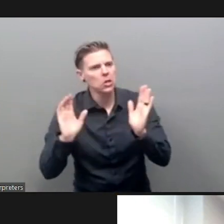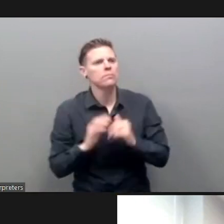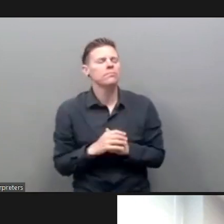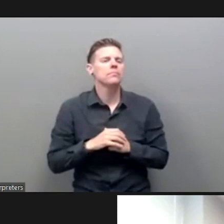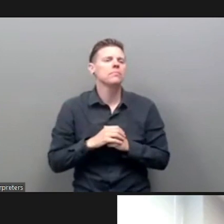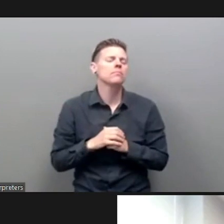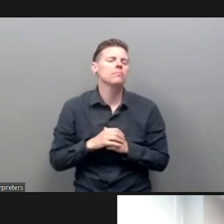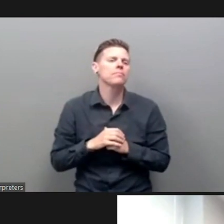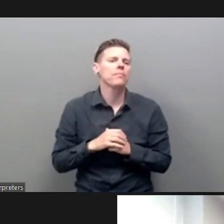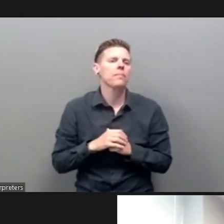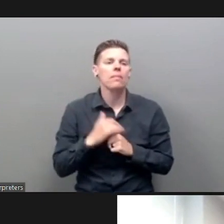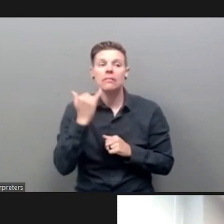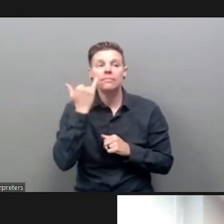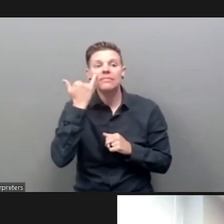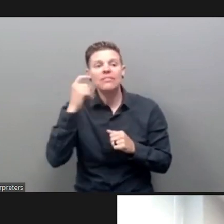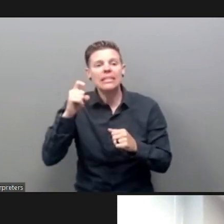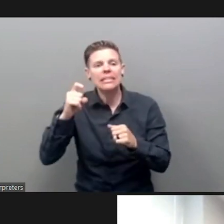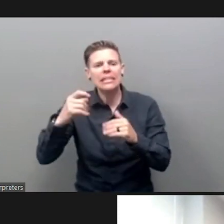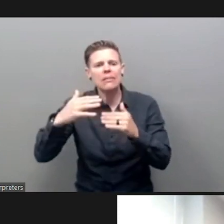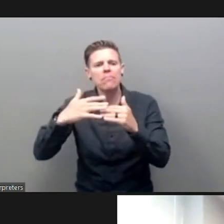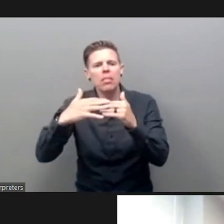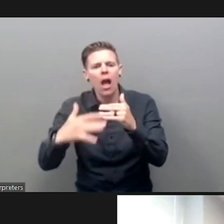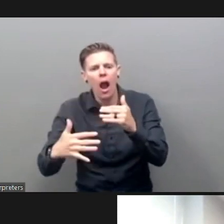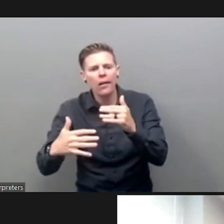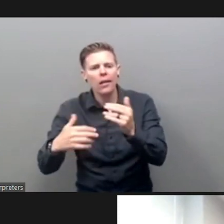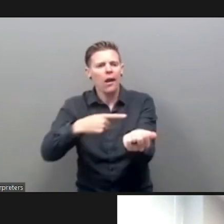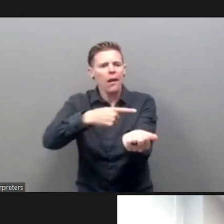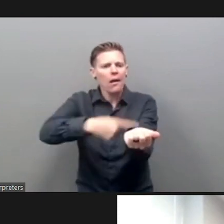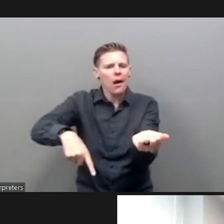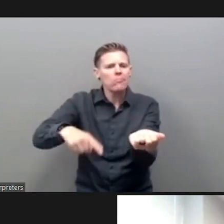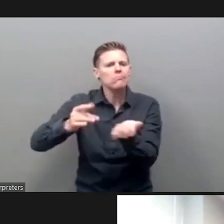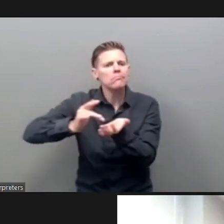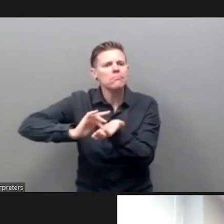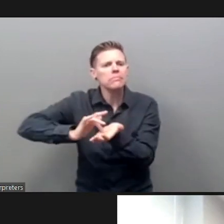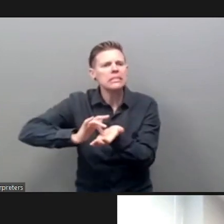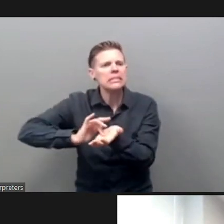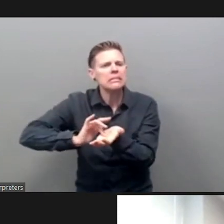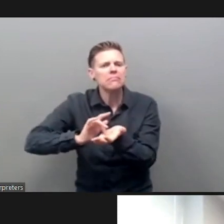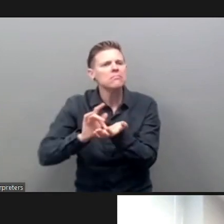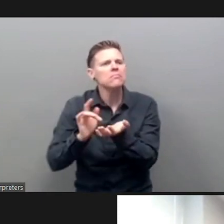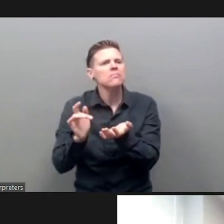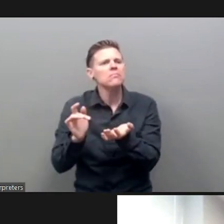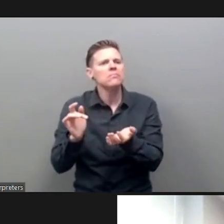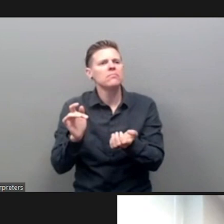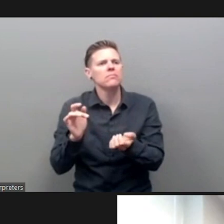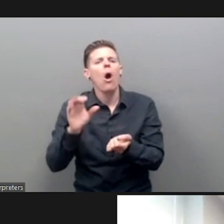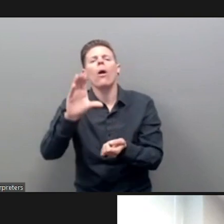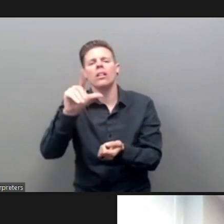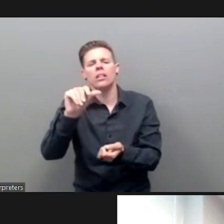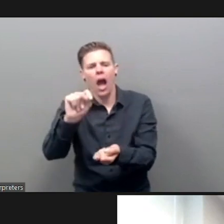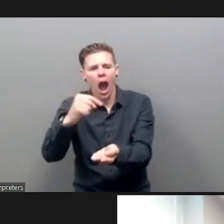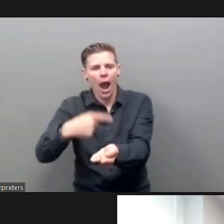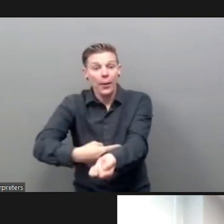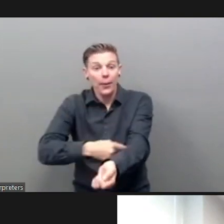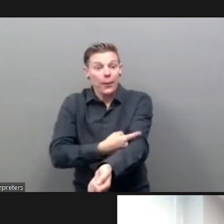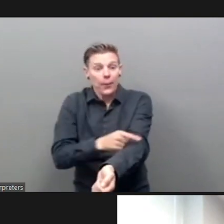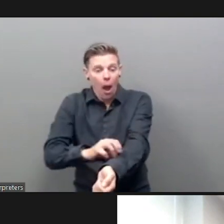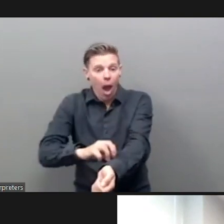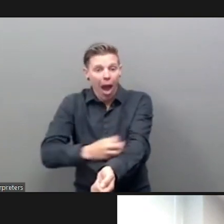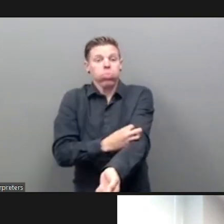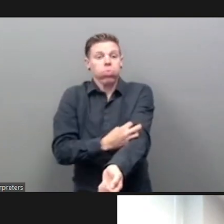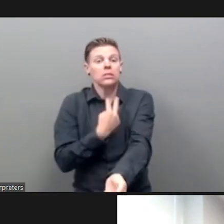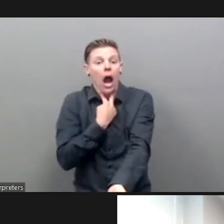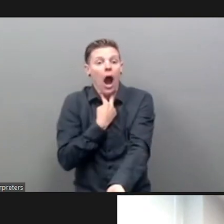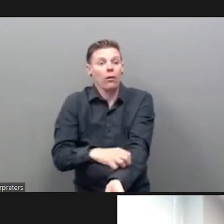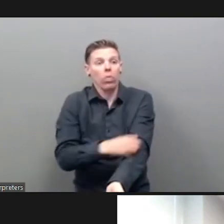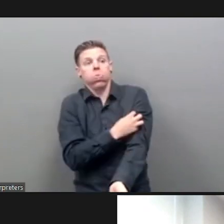drug, and it's being administered to them in a hallway when it normally would be in an ICU, or someone's on a balloon pump, which